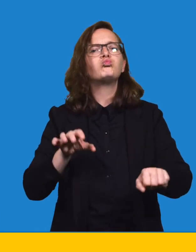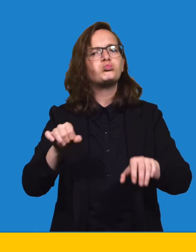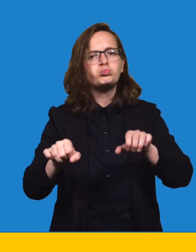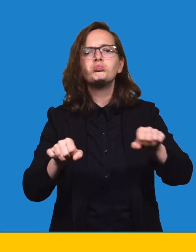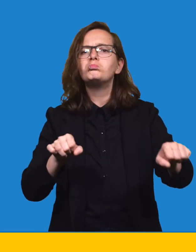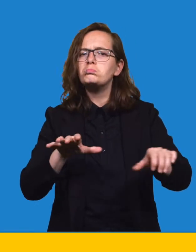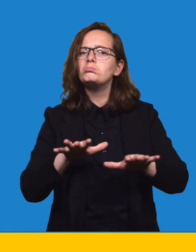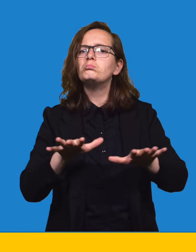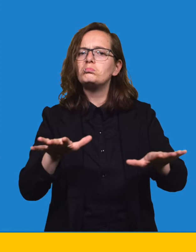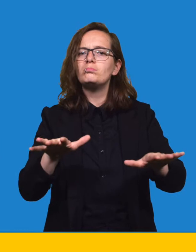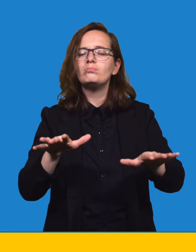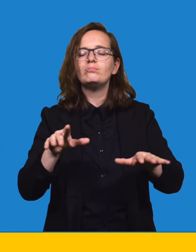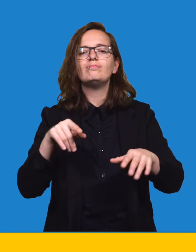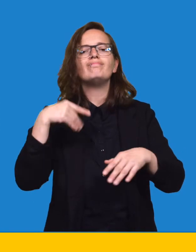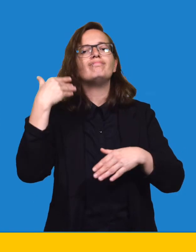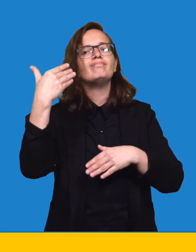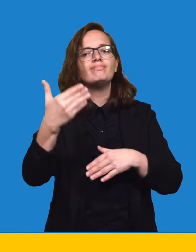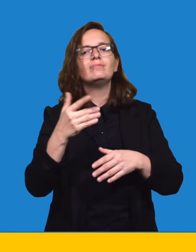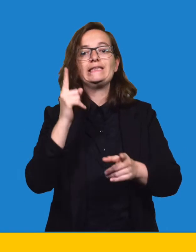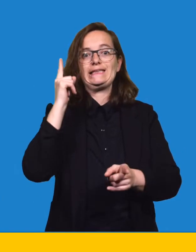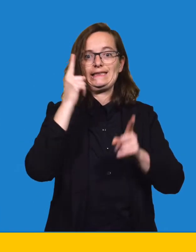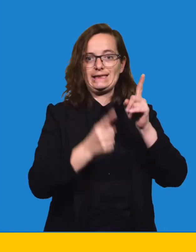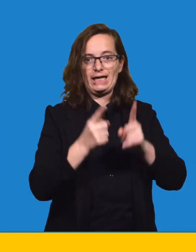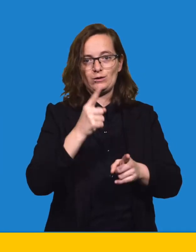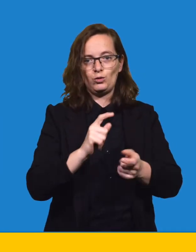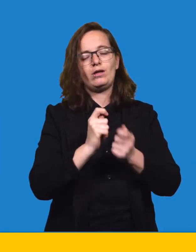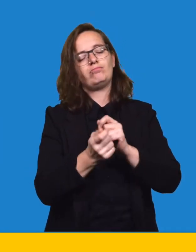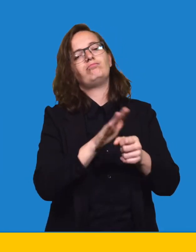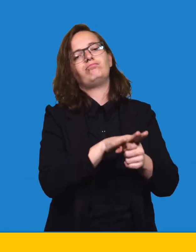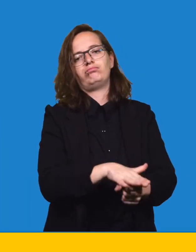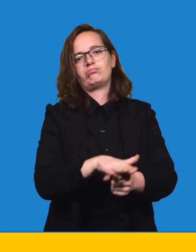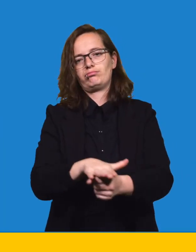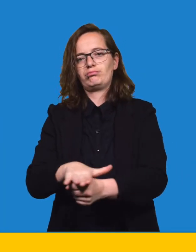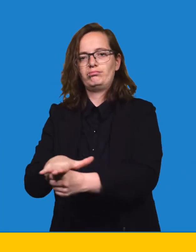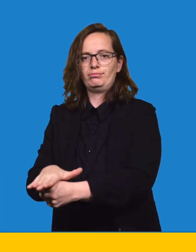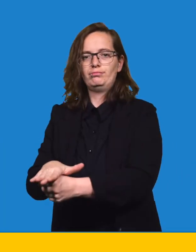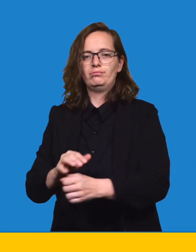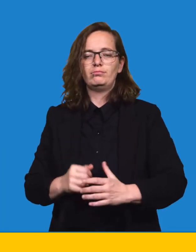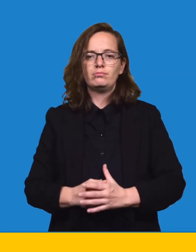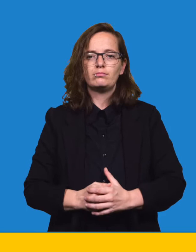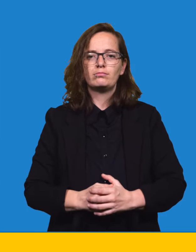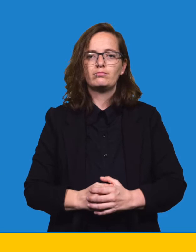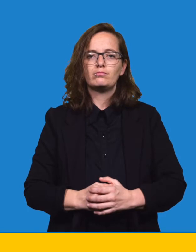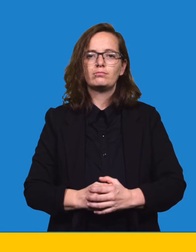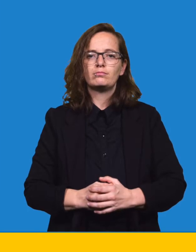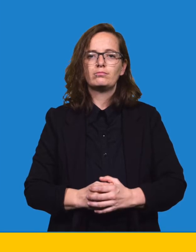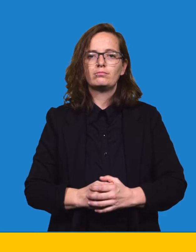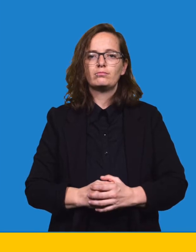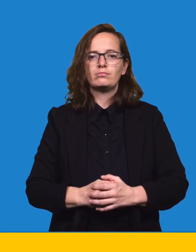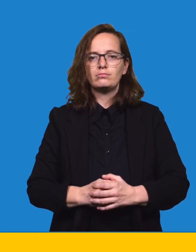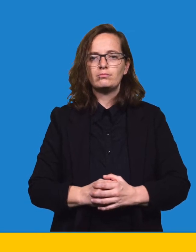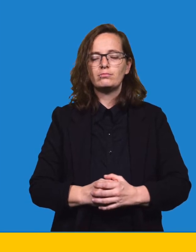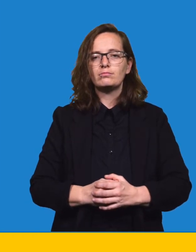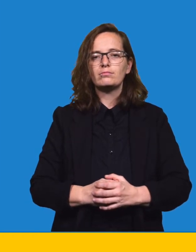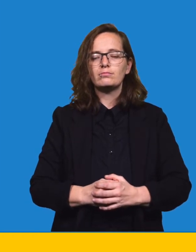European countries against the local populations of their colonies, and it was later weaponized in a similar way by the fascist and Nazi